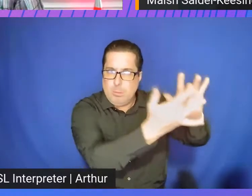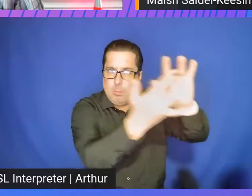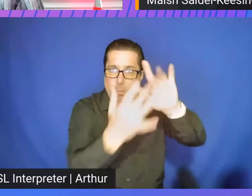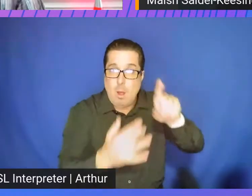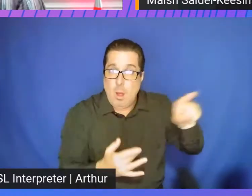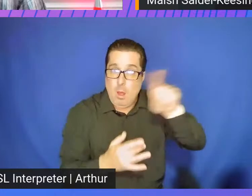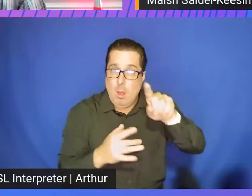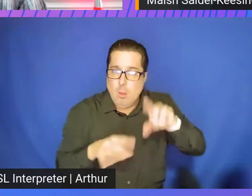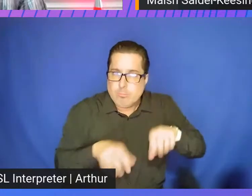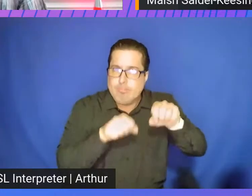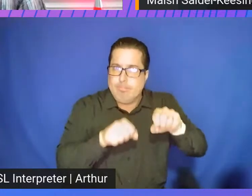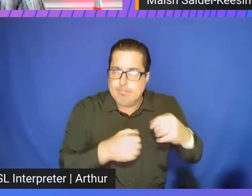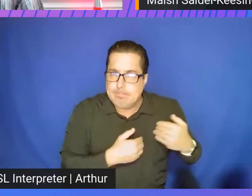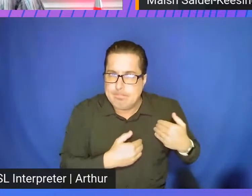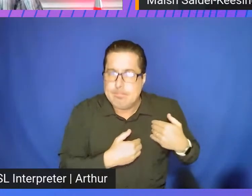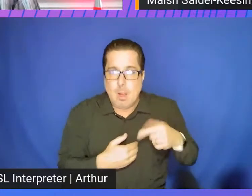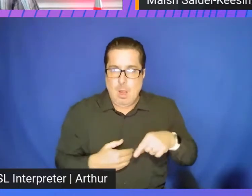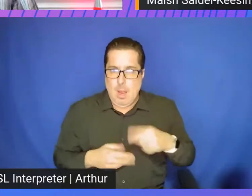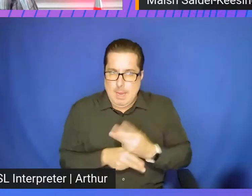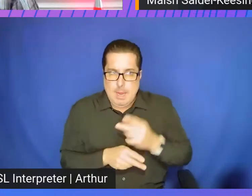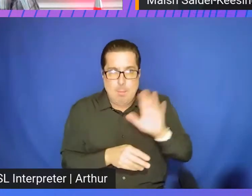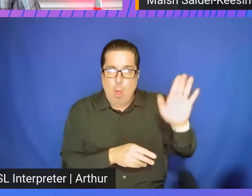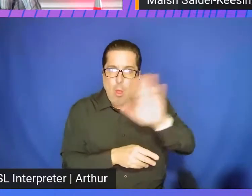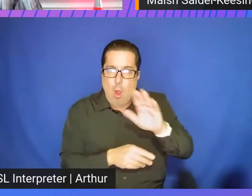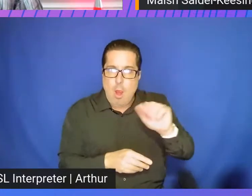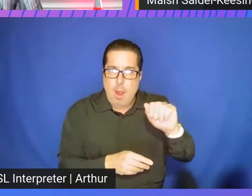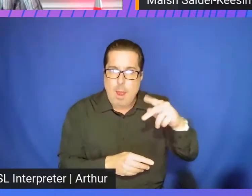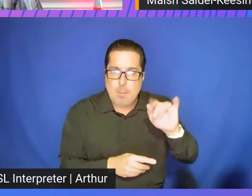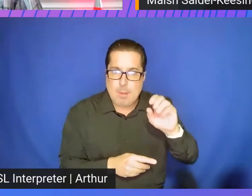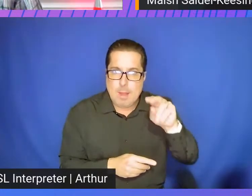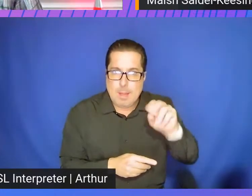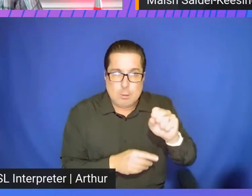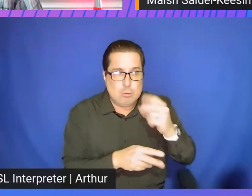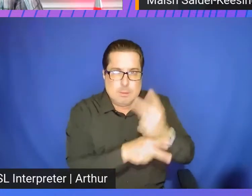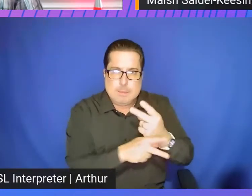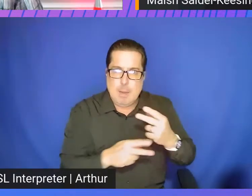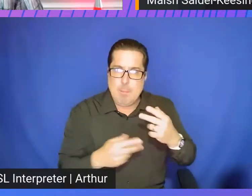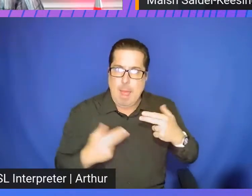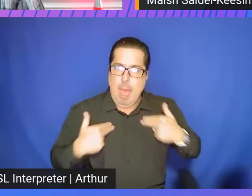keeping their applications healthy in production.